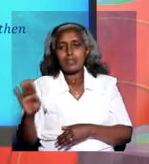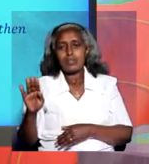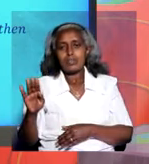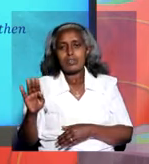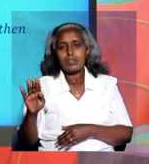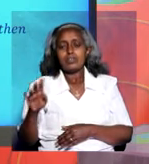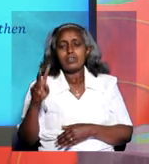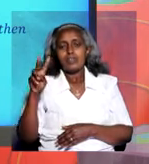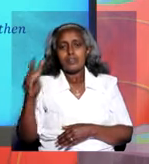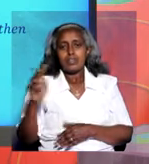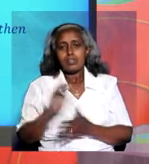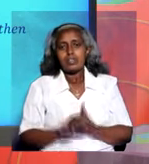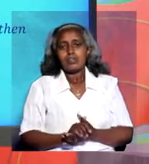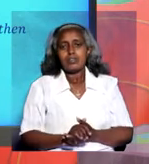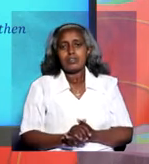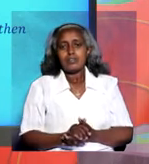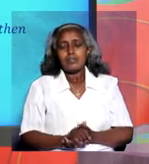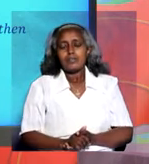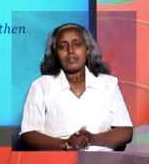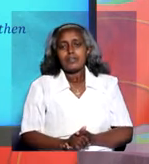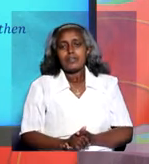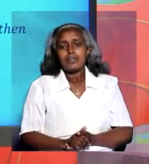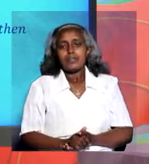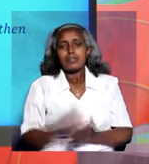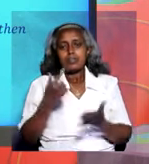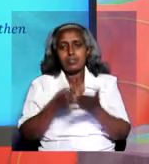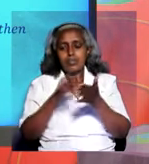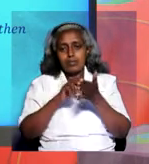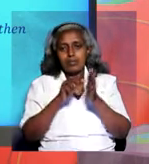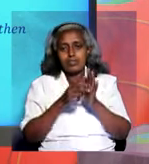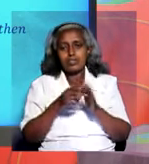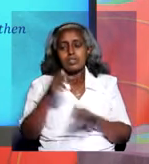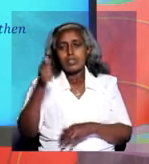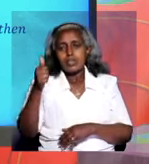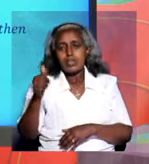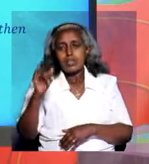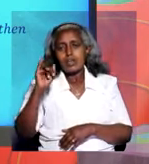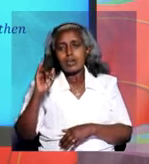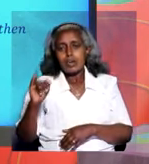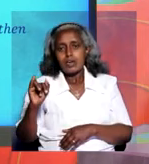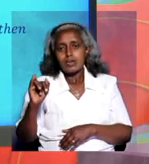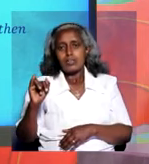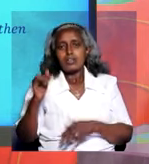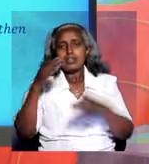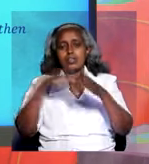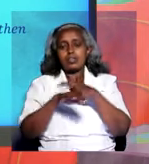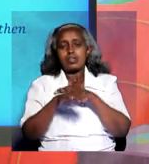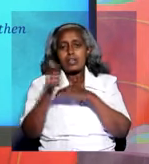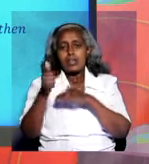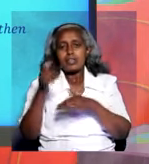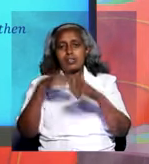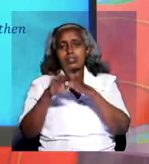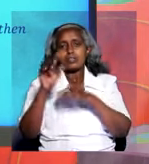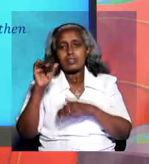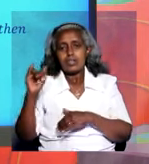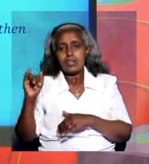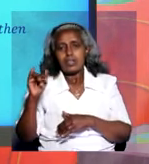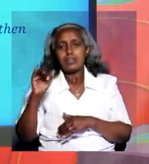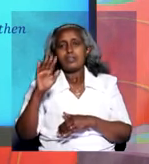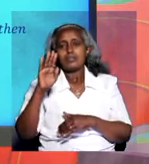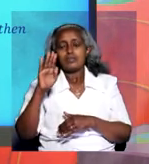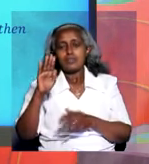is a vector A. It's AB. This means it is A in the I plus B in the